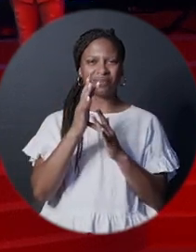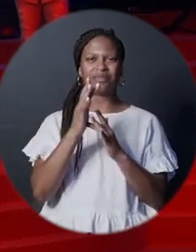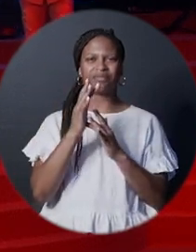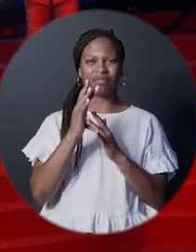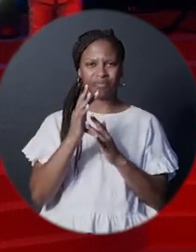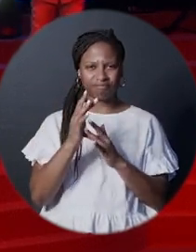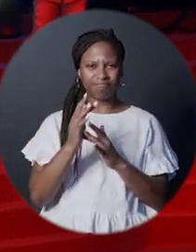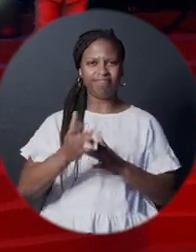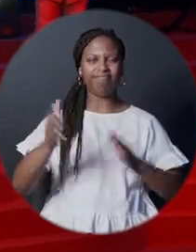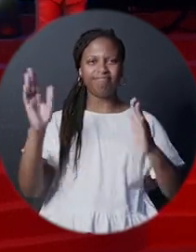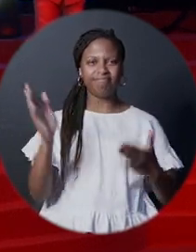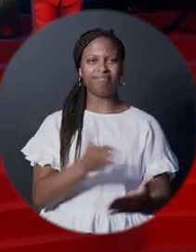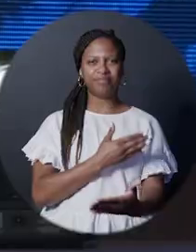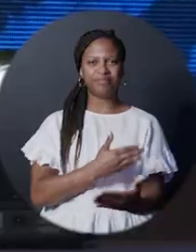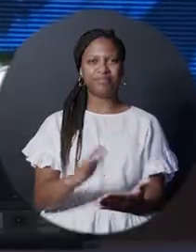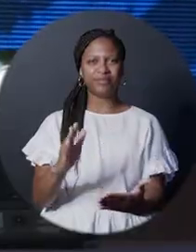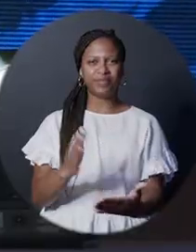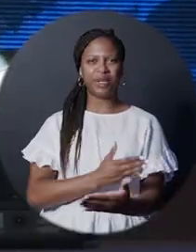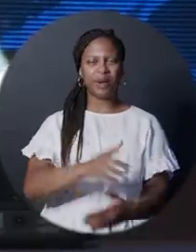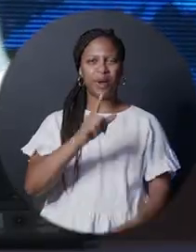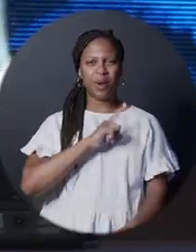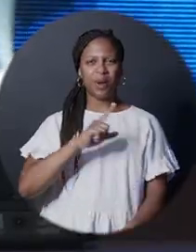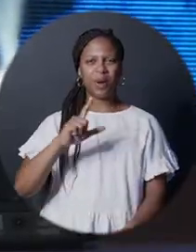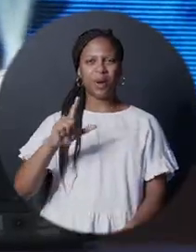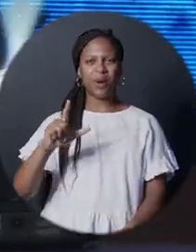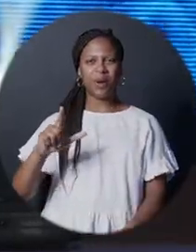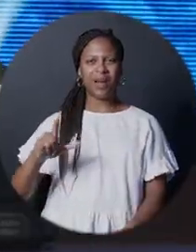Come on, let's sing. Oh, Lord,